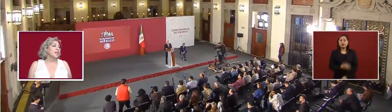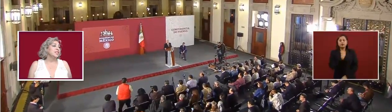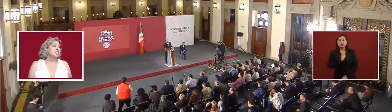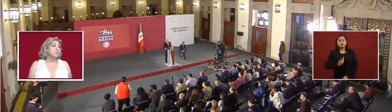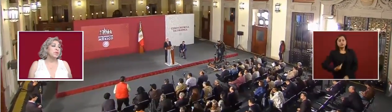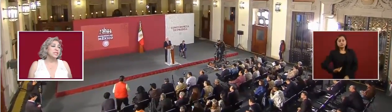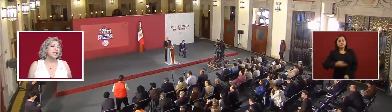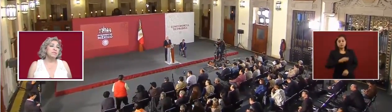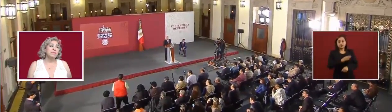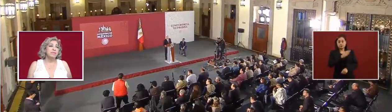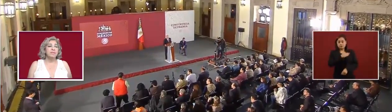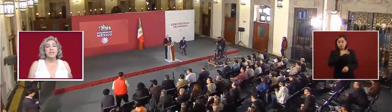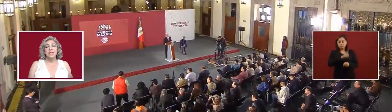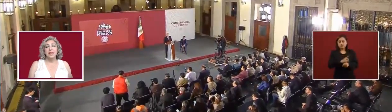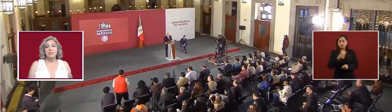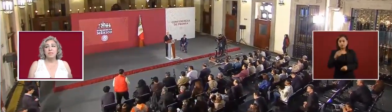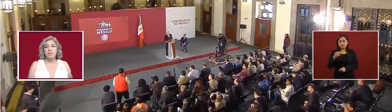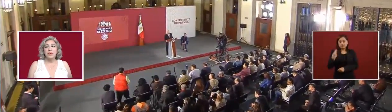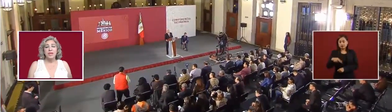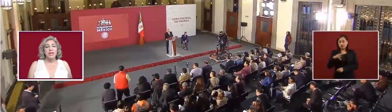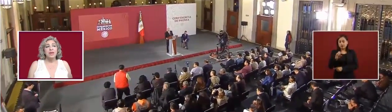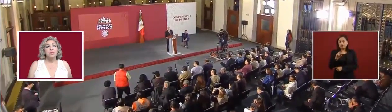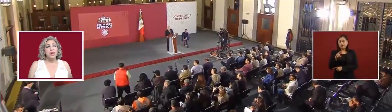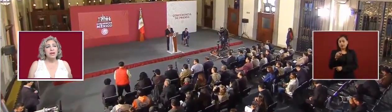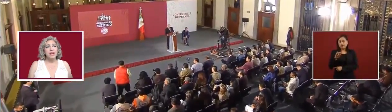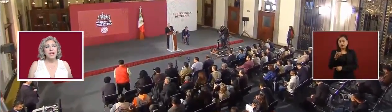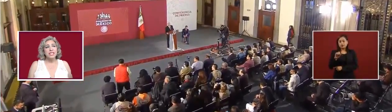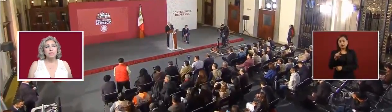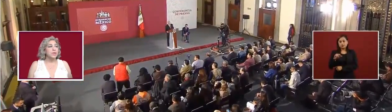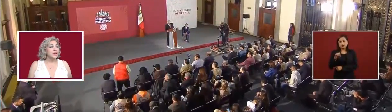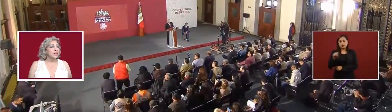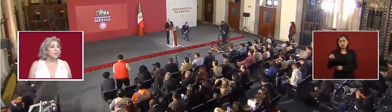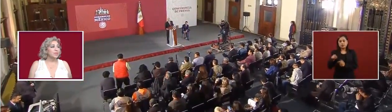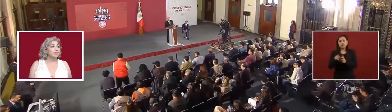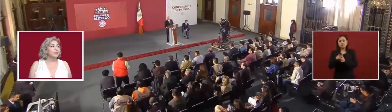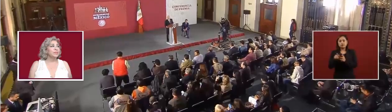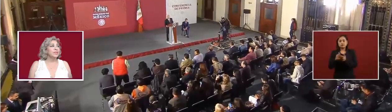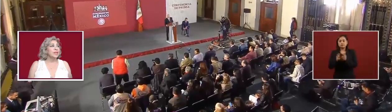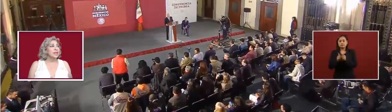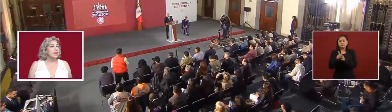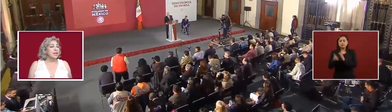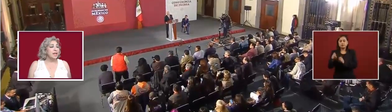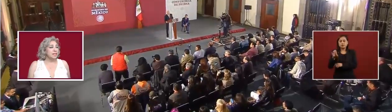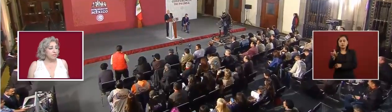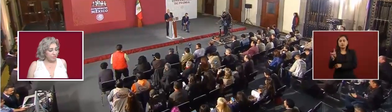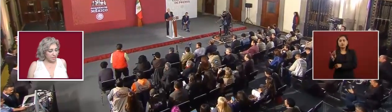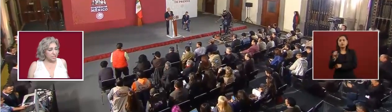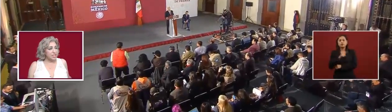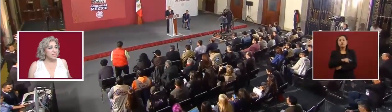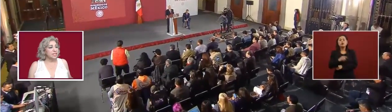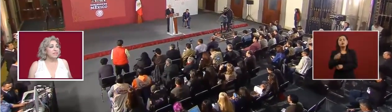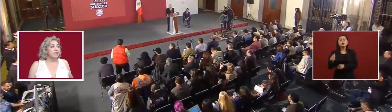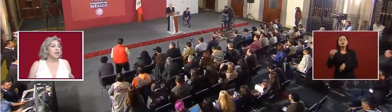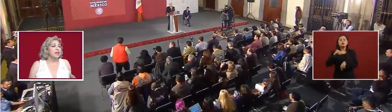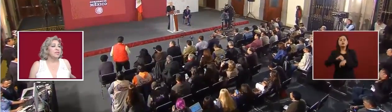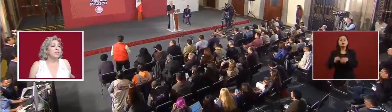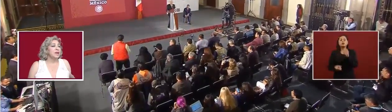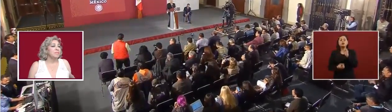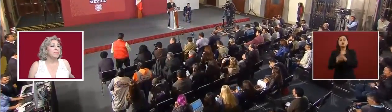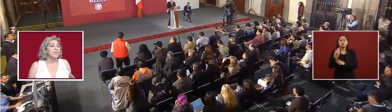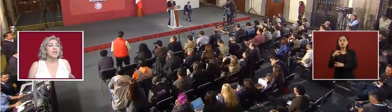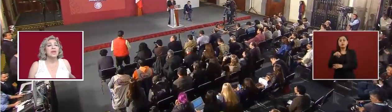so president regarding XBook and the functions of